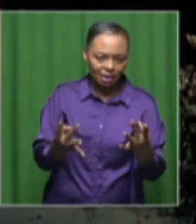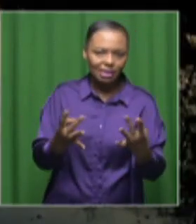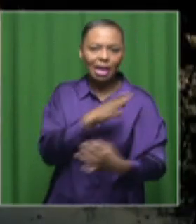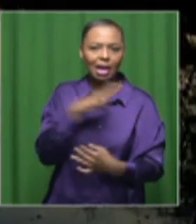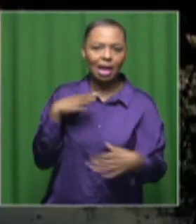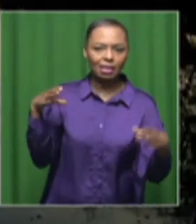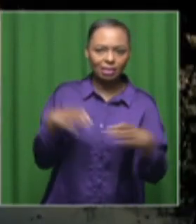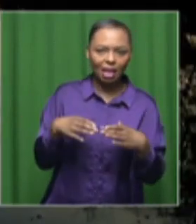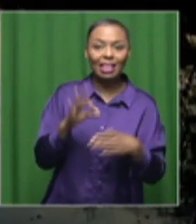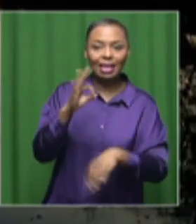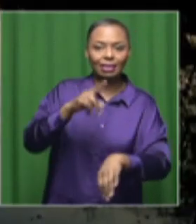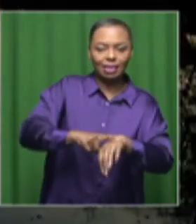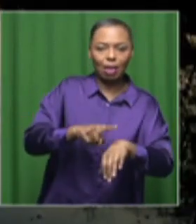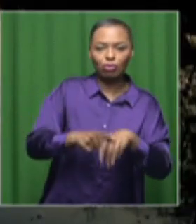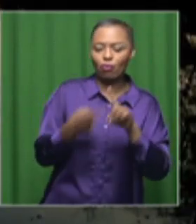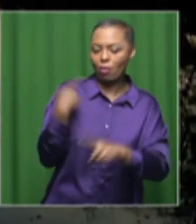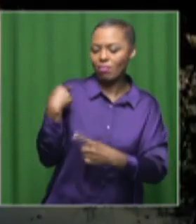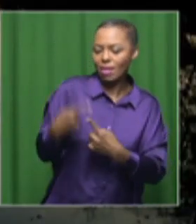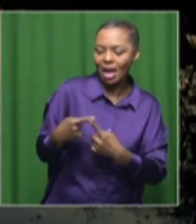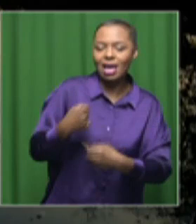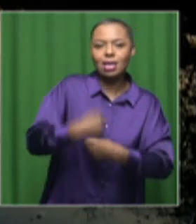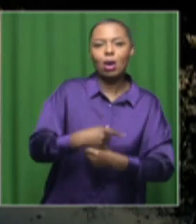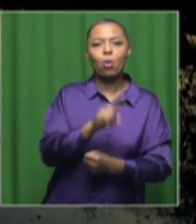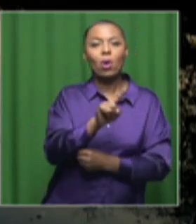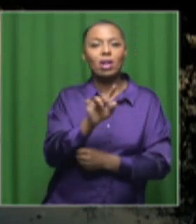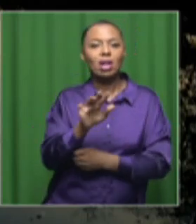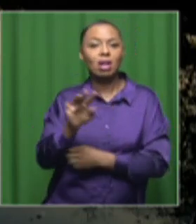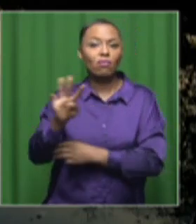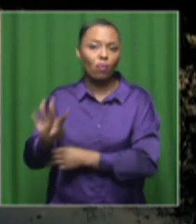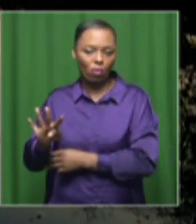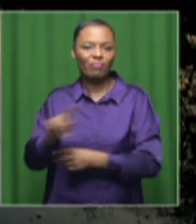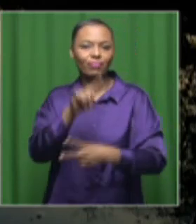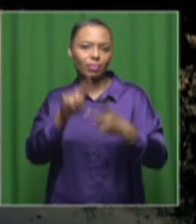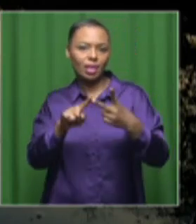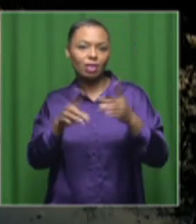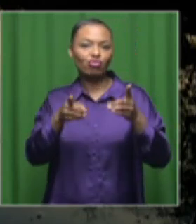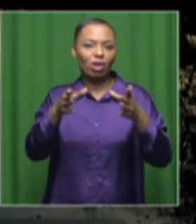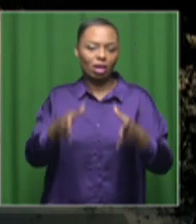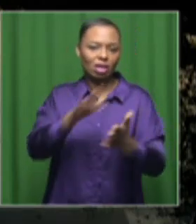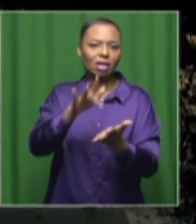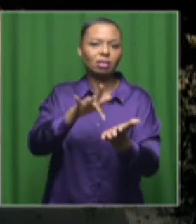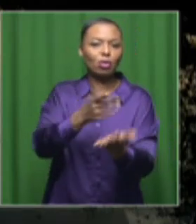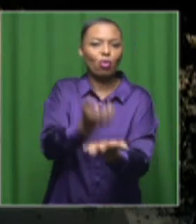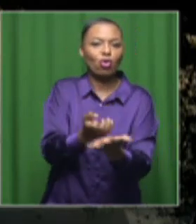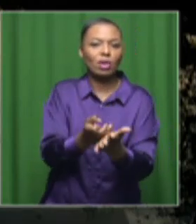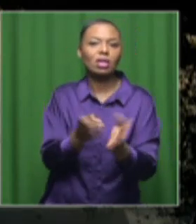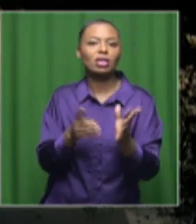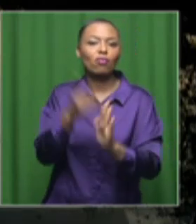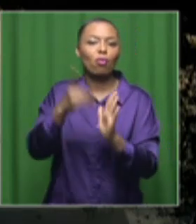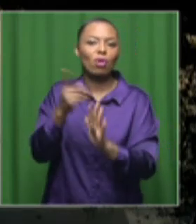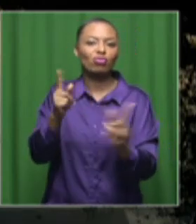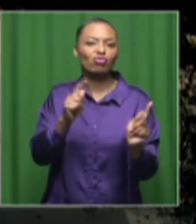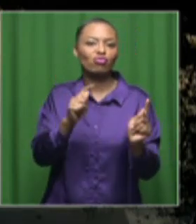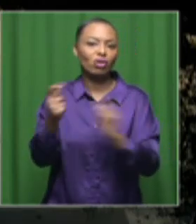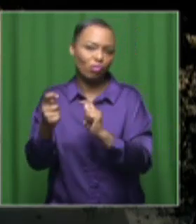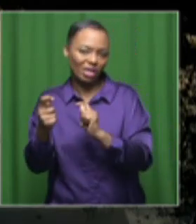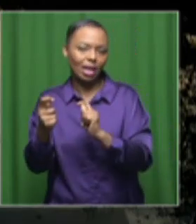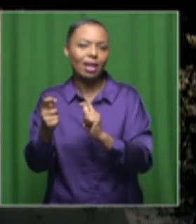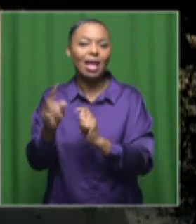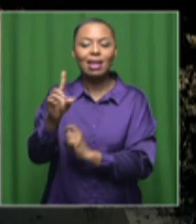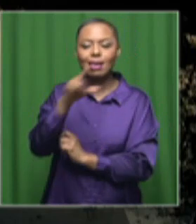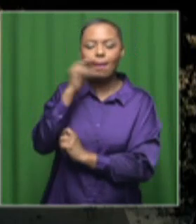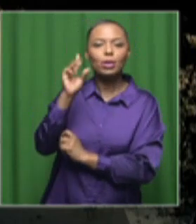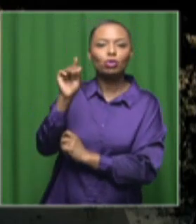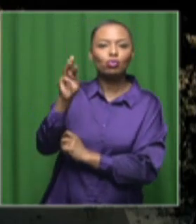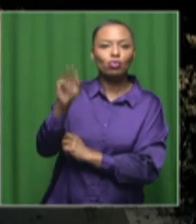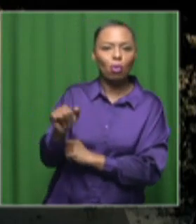since 1994. And also with us is Director of the Centre for Economic Development and Transformation, Duma Gqubule.